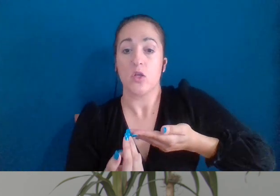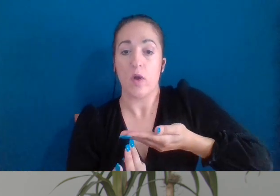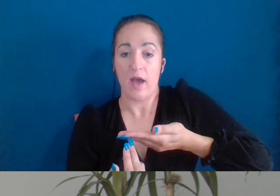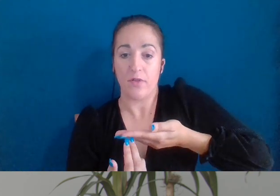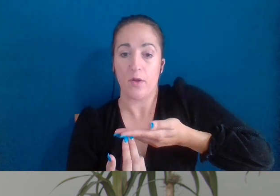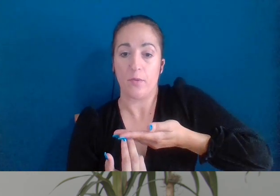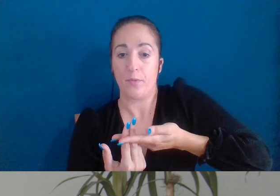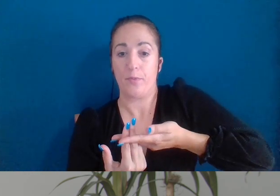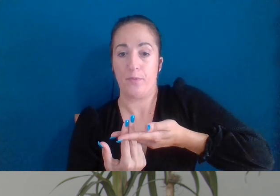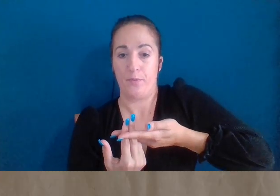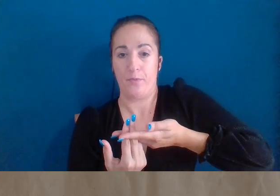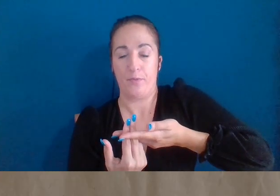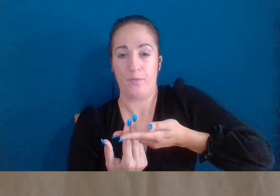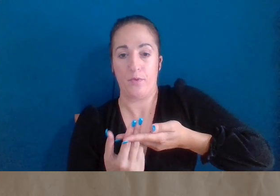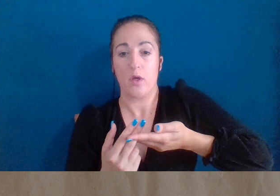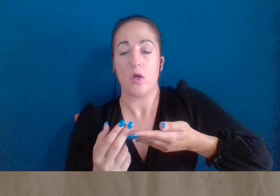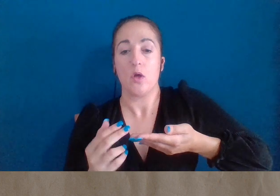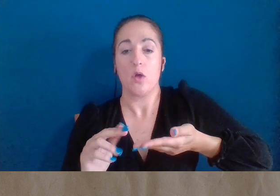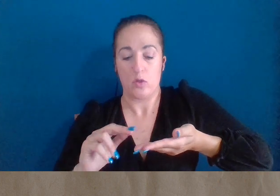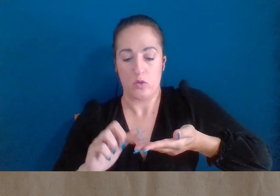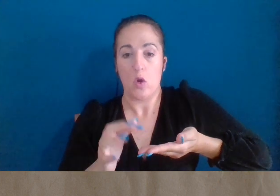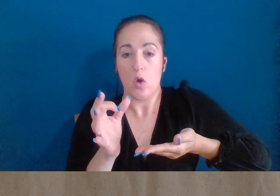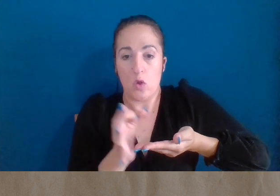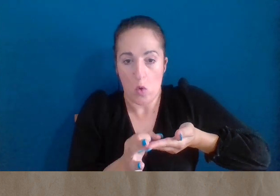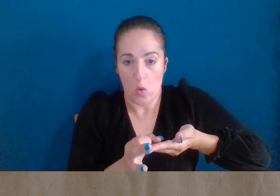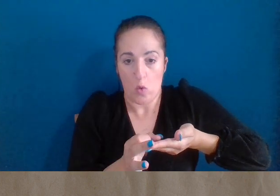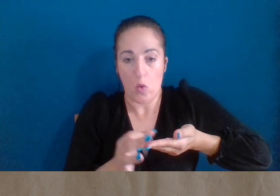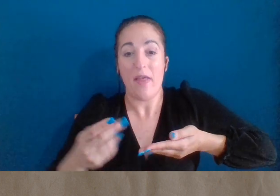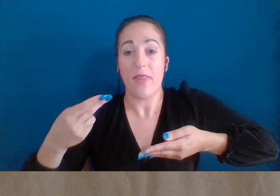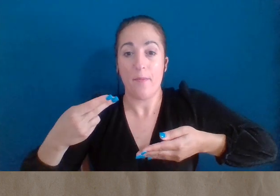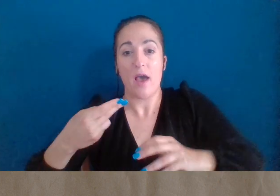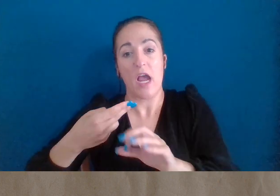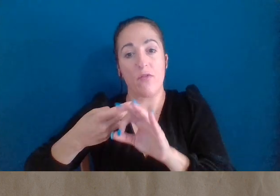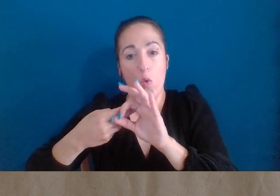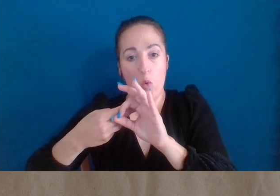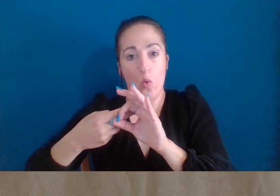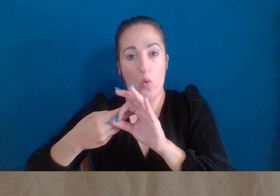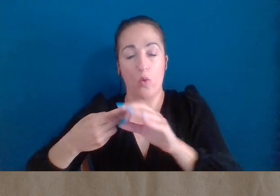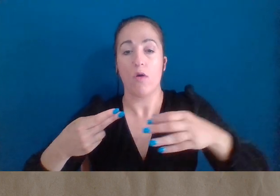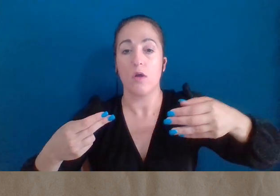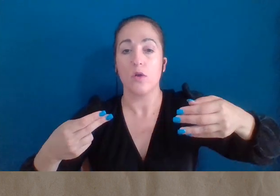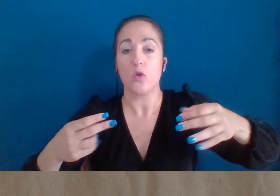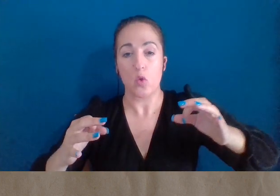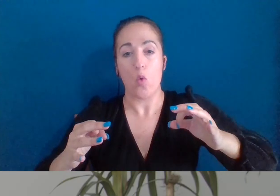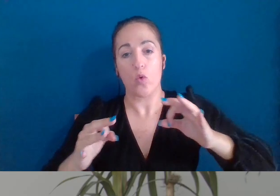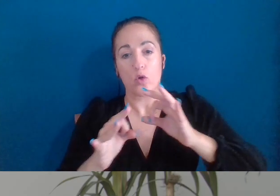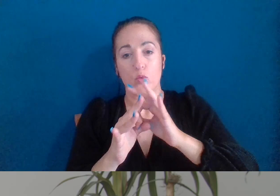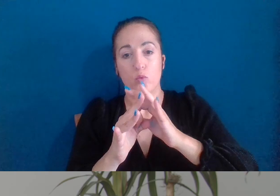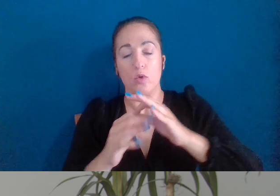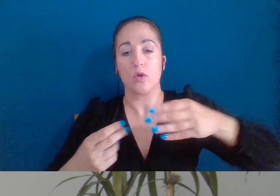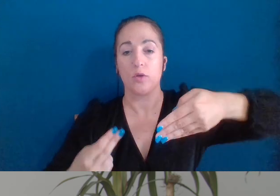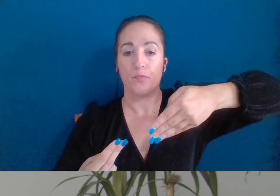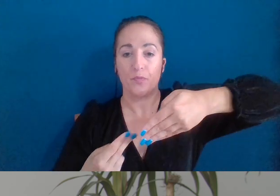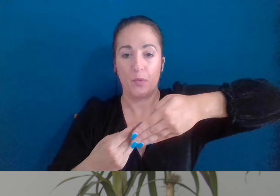leg through the pointy bit also. So it's kind of like a sandwich. So this is like the